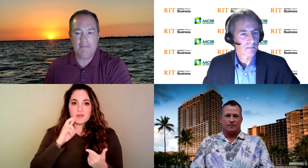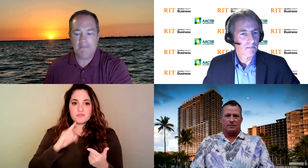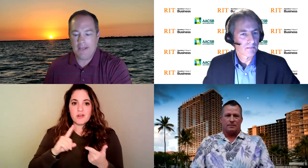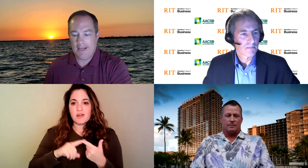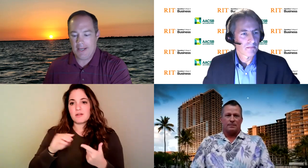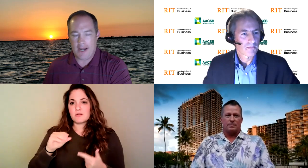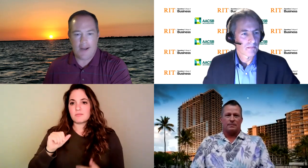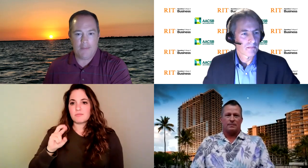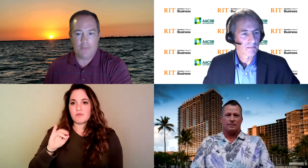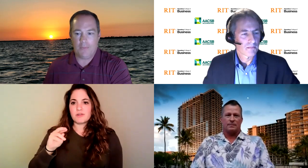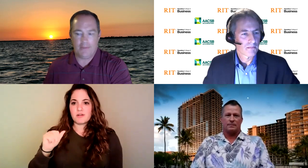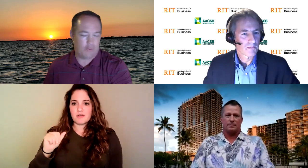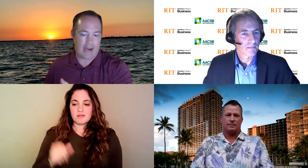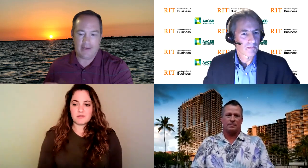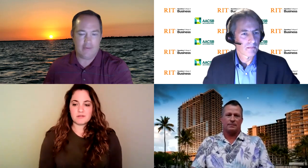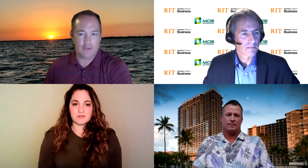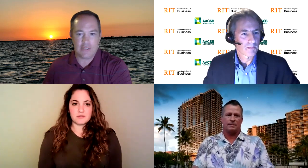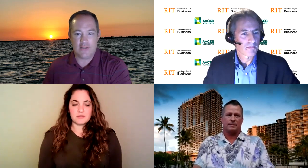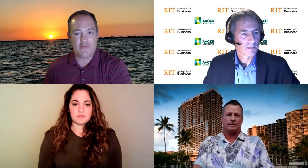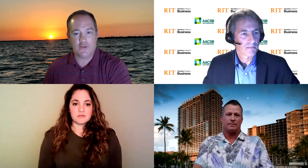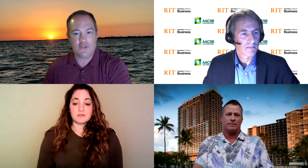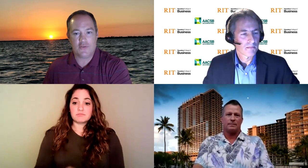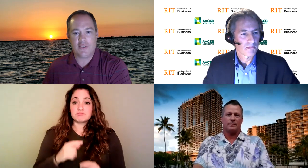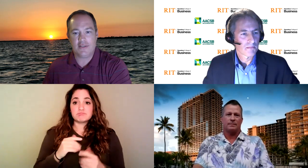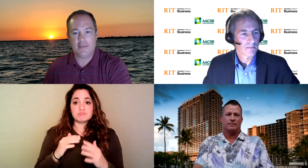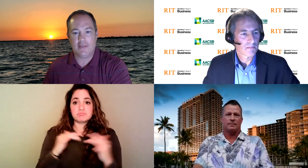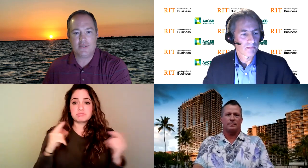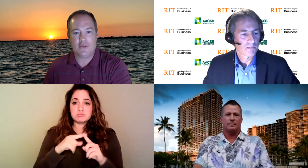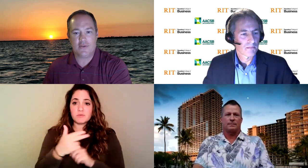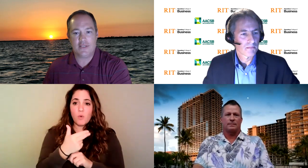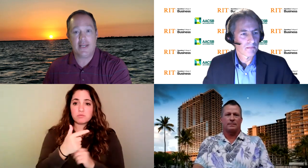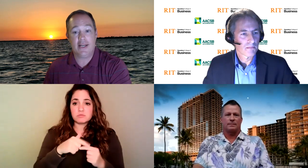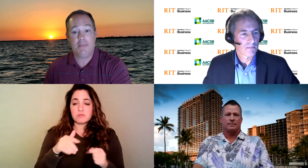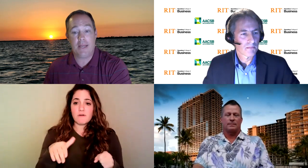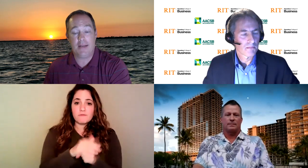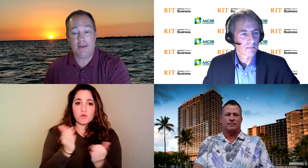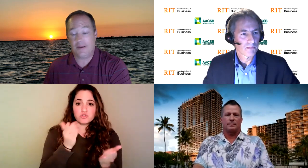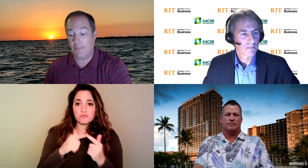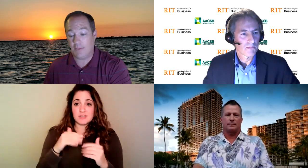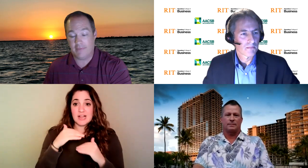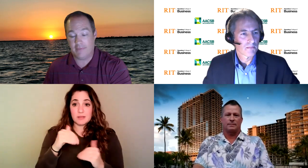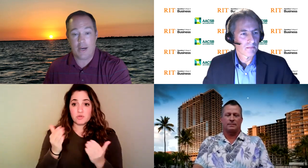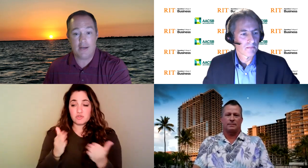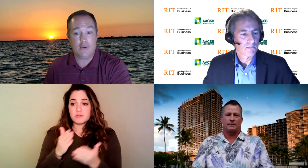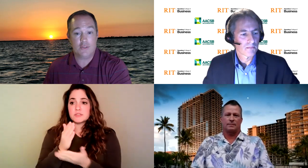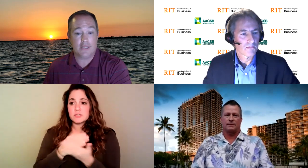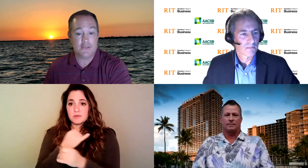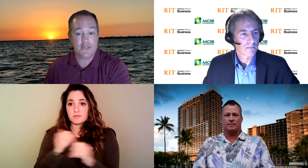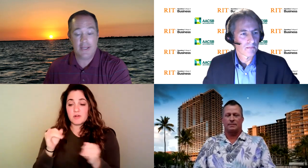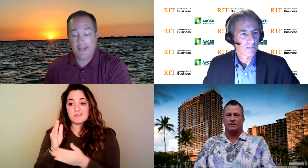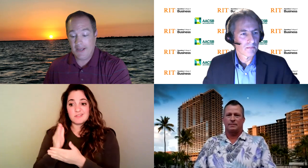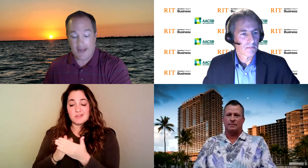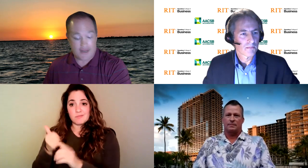marina. A variety of hotels, full service, limited service, and an independent, and a couple of branded